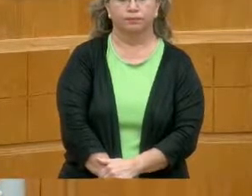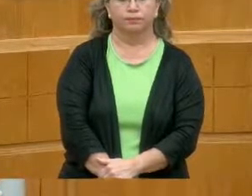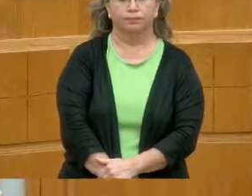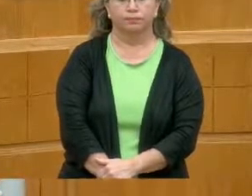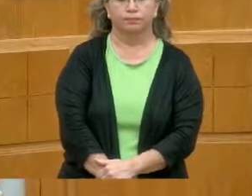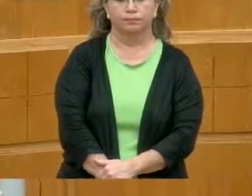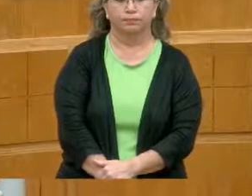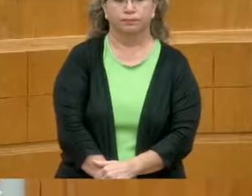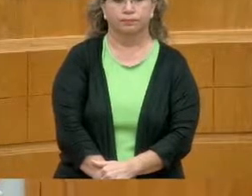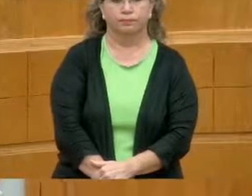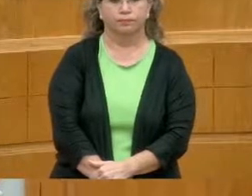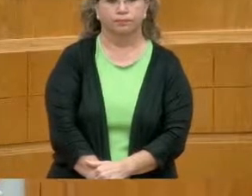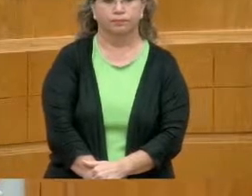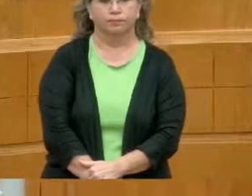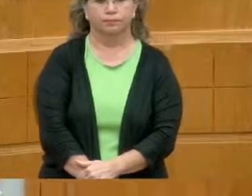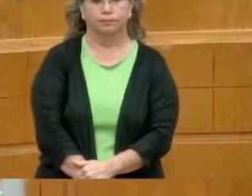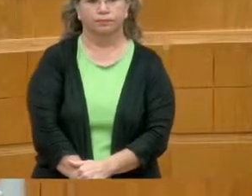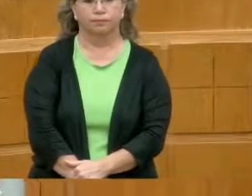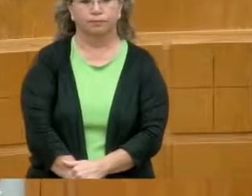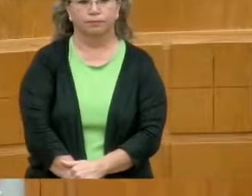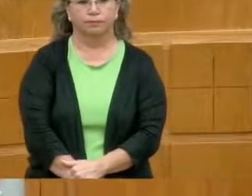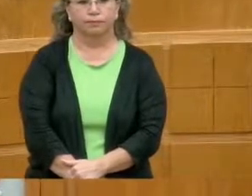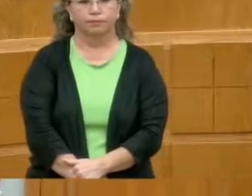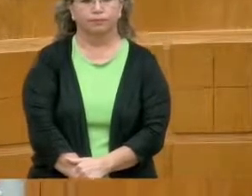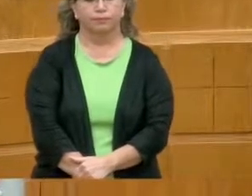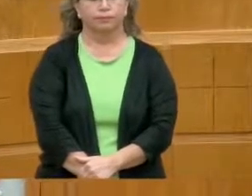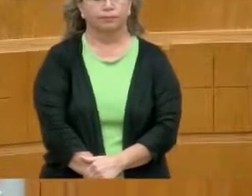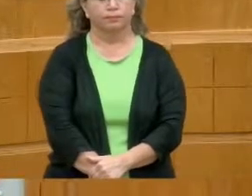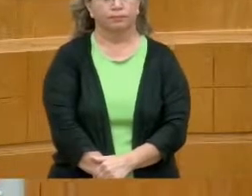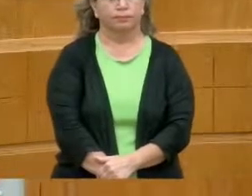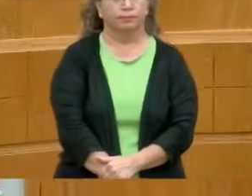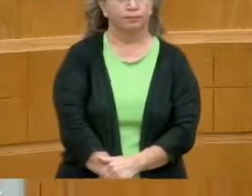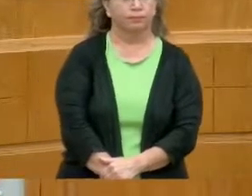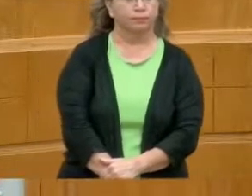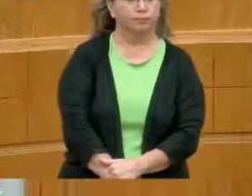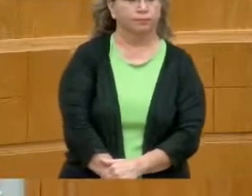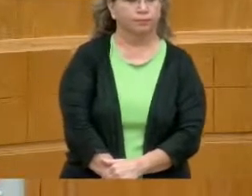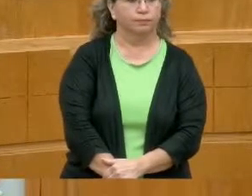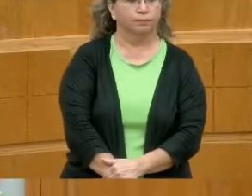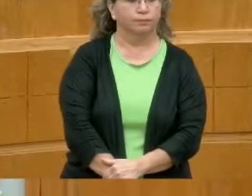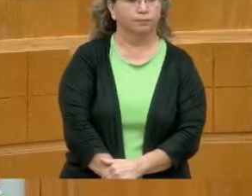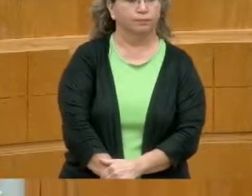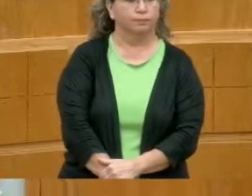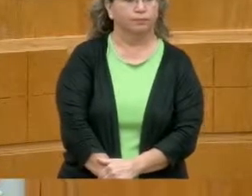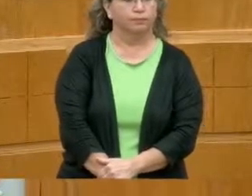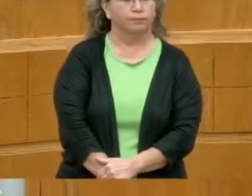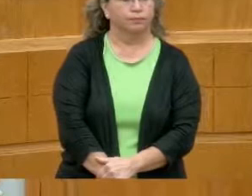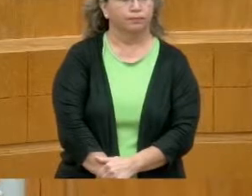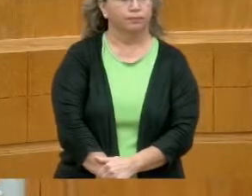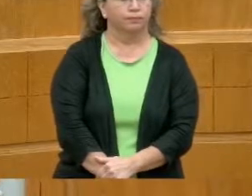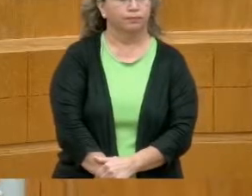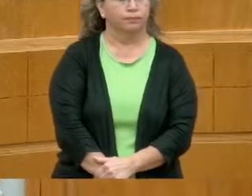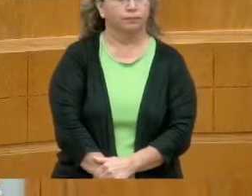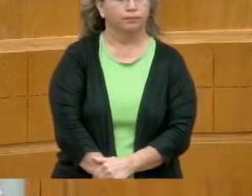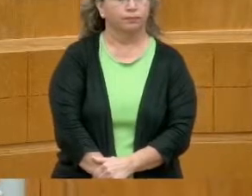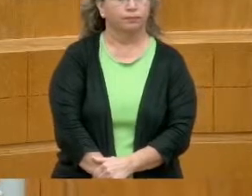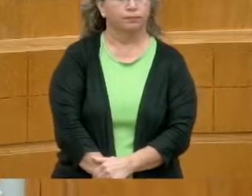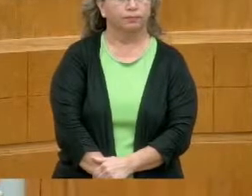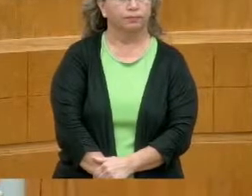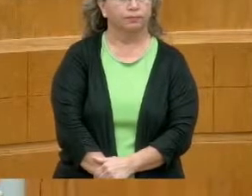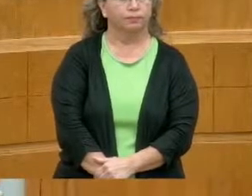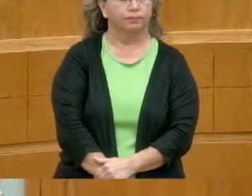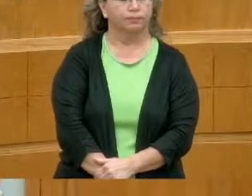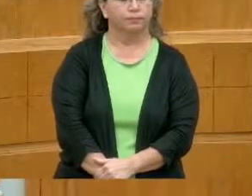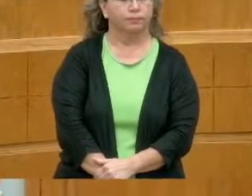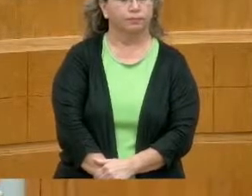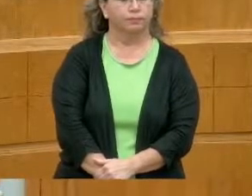adultos mayores, separe a sus seres queridos de cualquier persona que esté enferma en el hogar. Desinfecte con frecuencia y practique un buen lavado de manos. Si